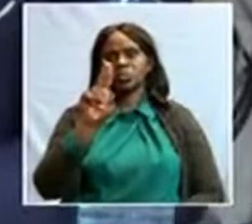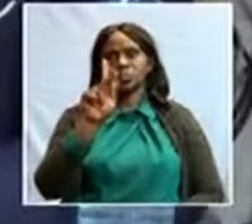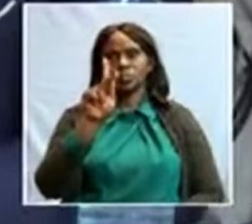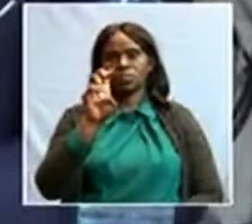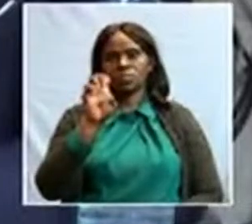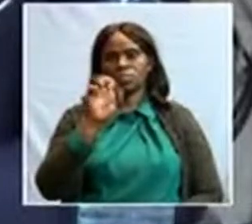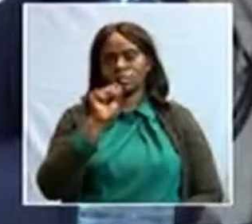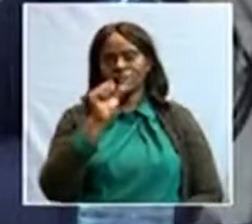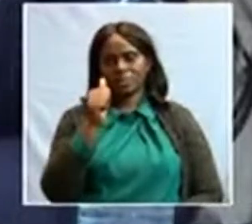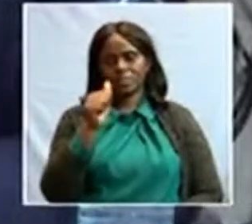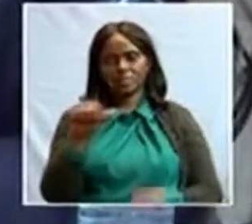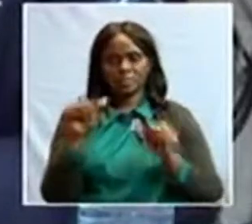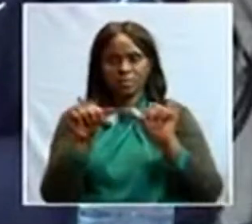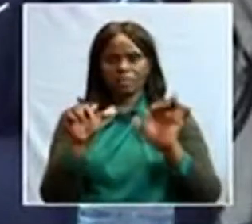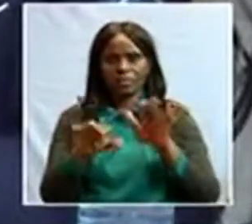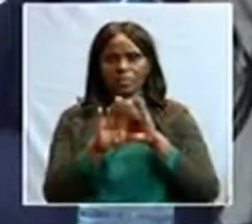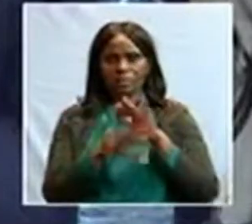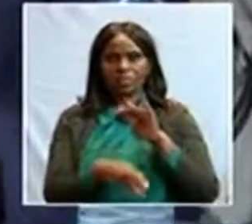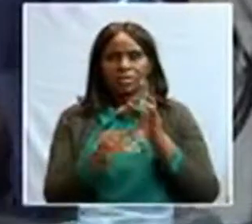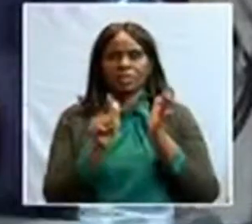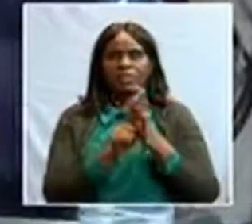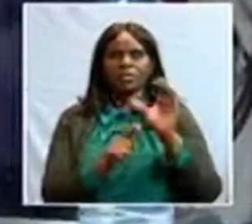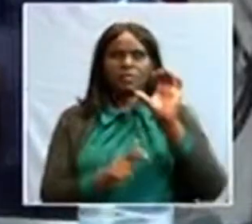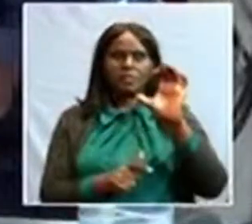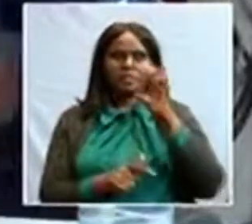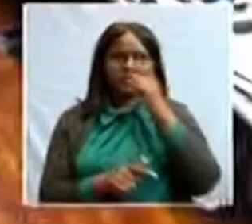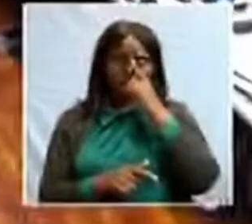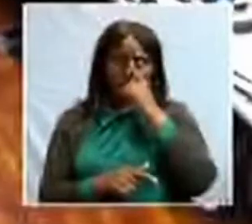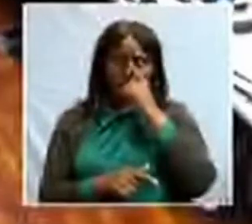Auditor under Lusaka Province.